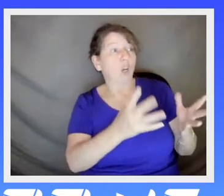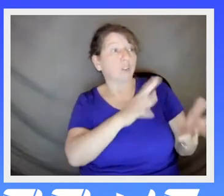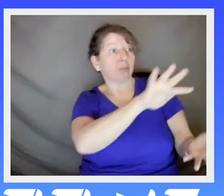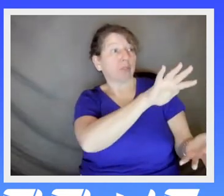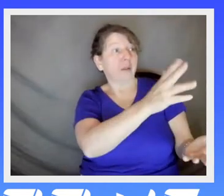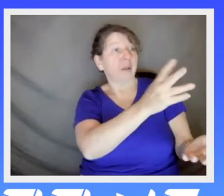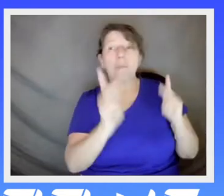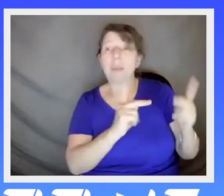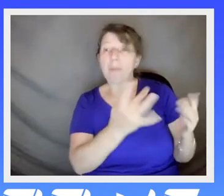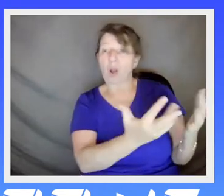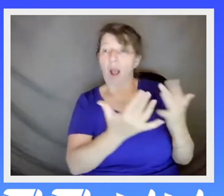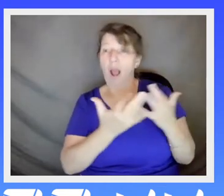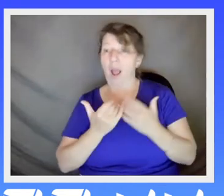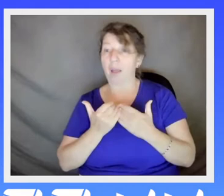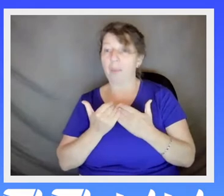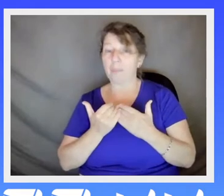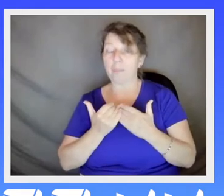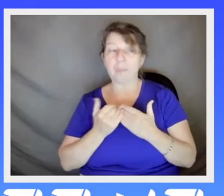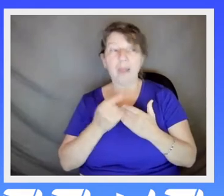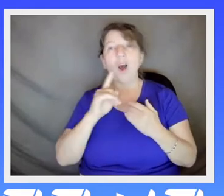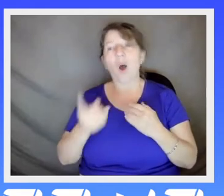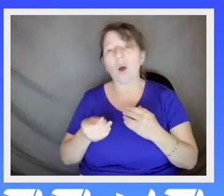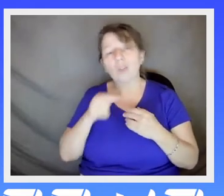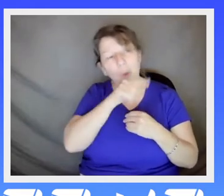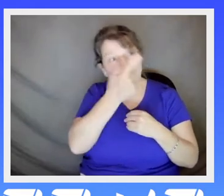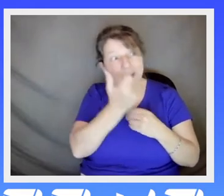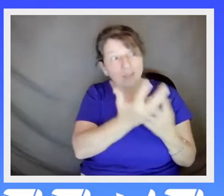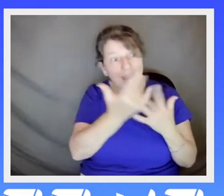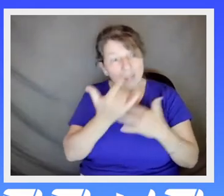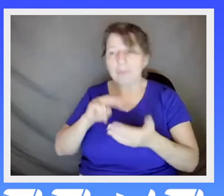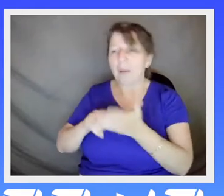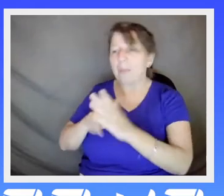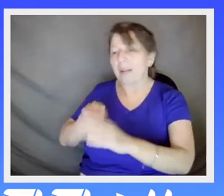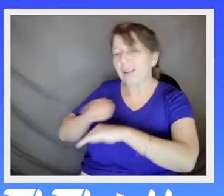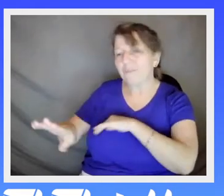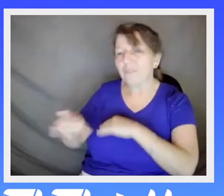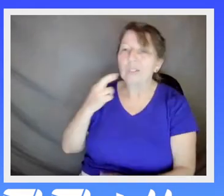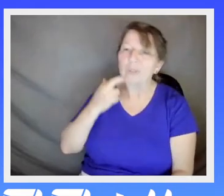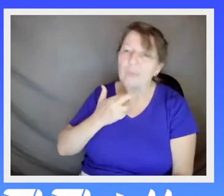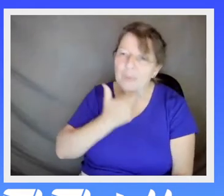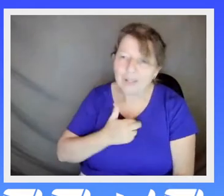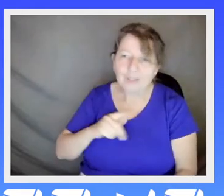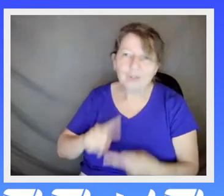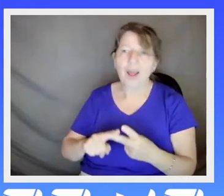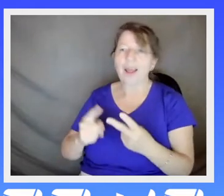before, is in fact making money. So some kind of a percent on